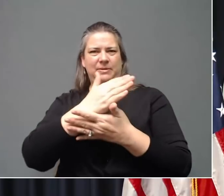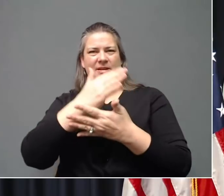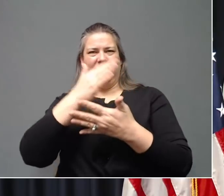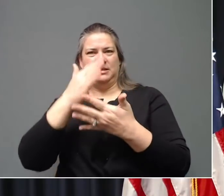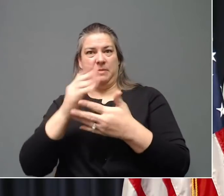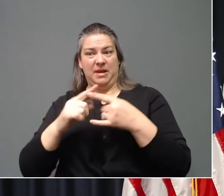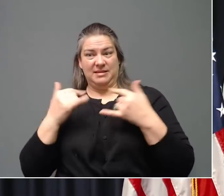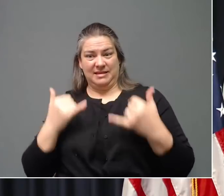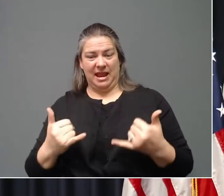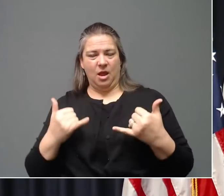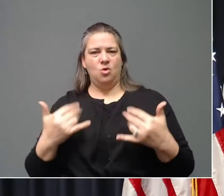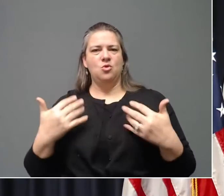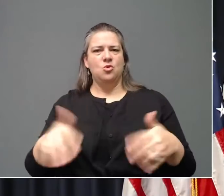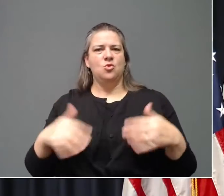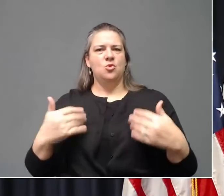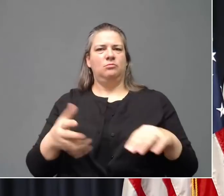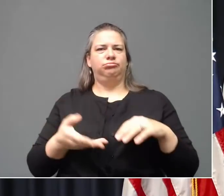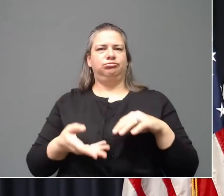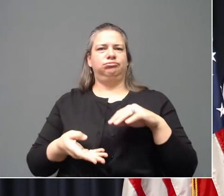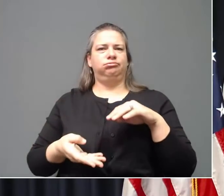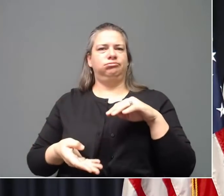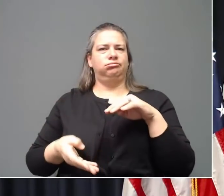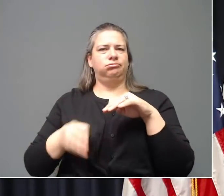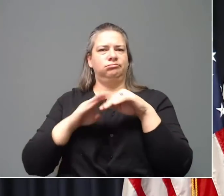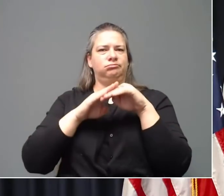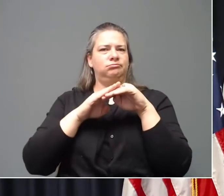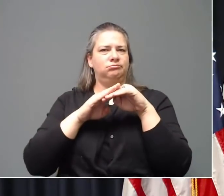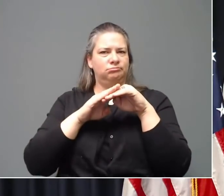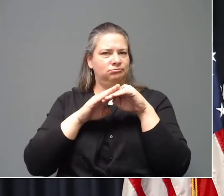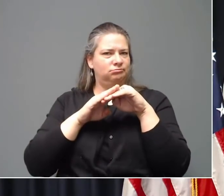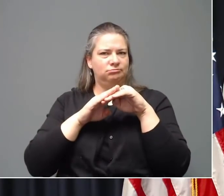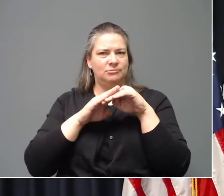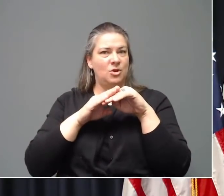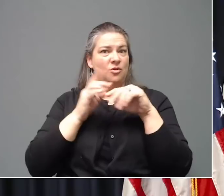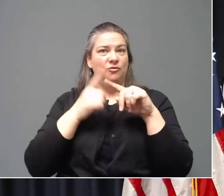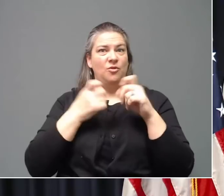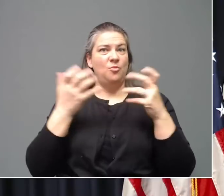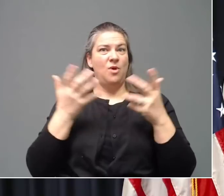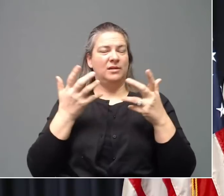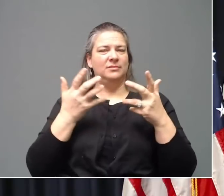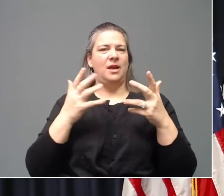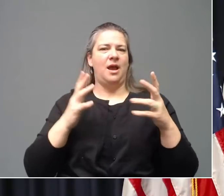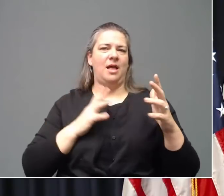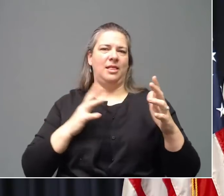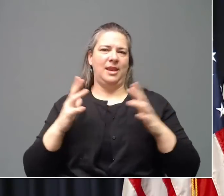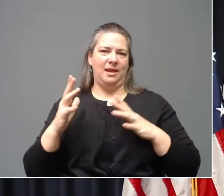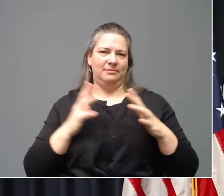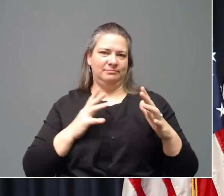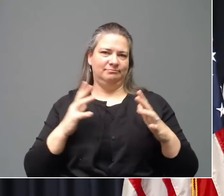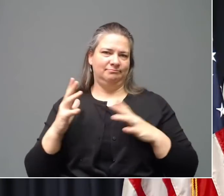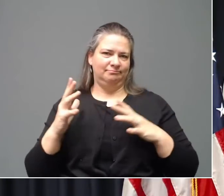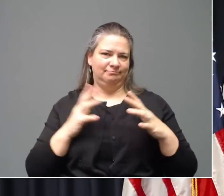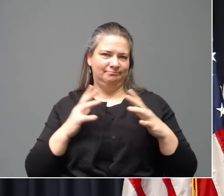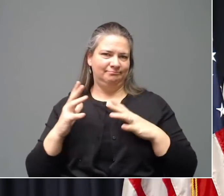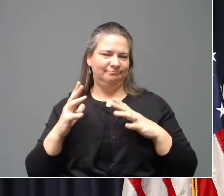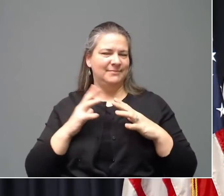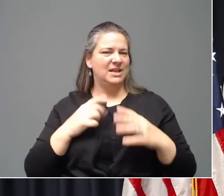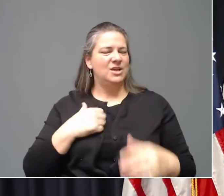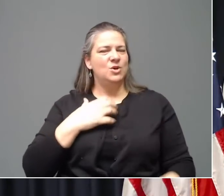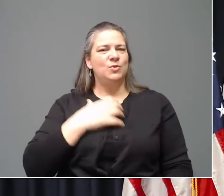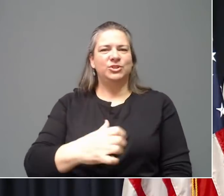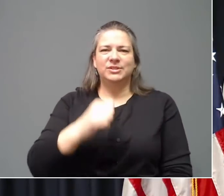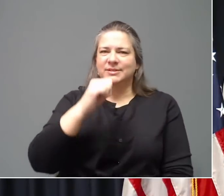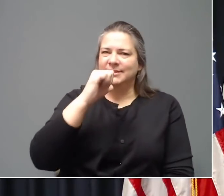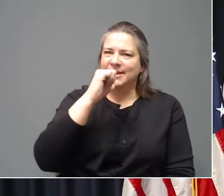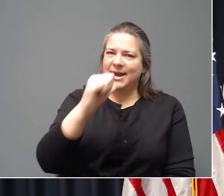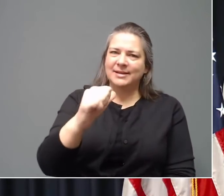our positivity rate from people's gatherings around the holidays. I wish it hadn't happened. And we got to